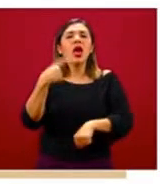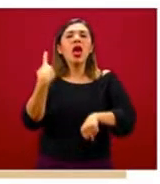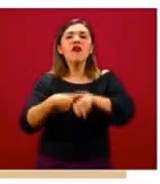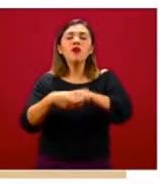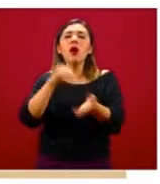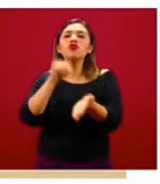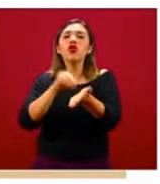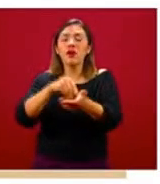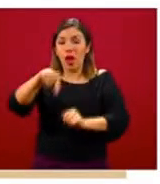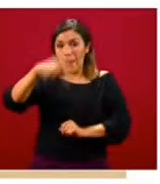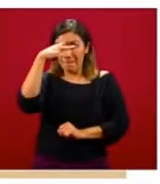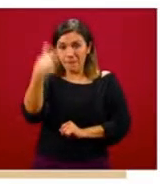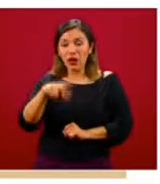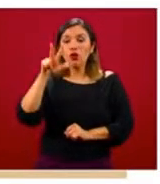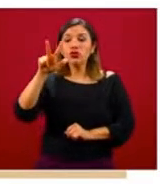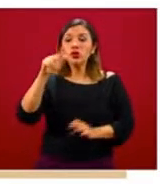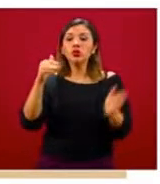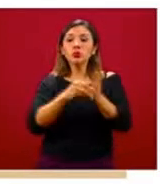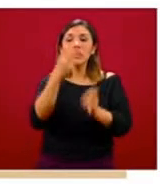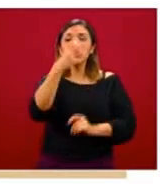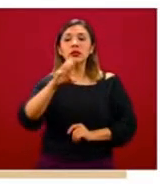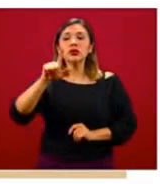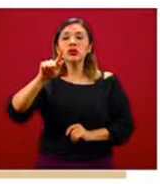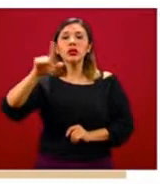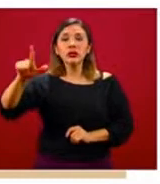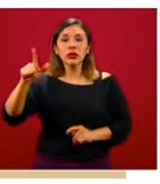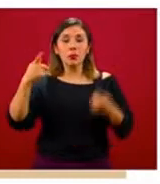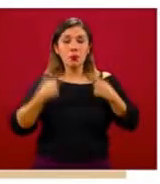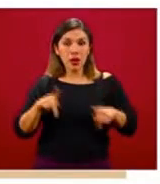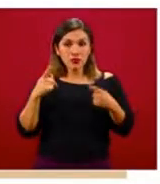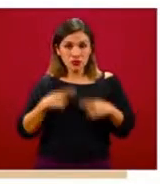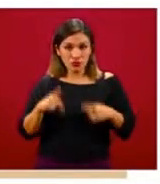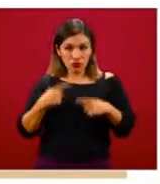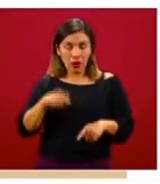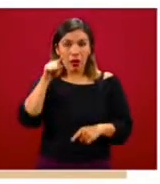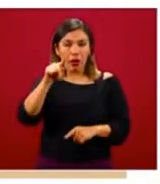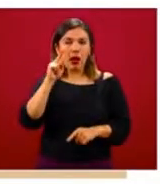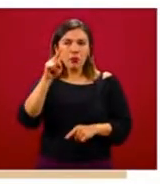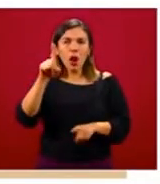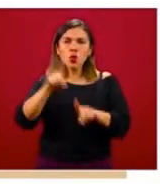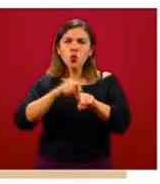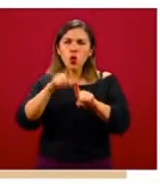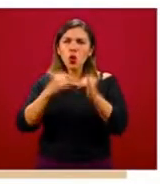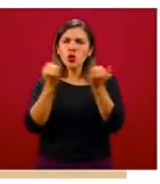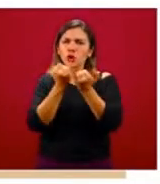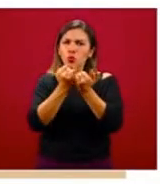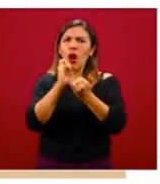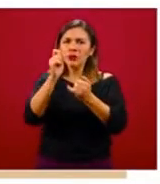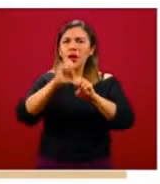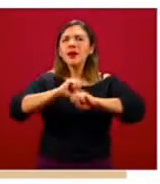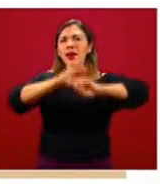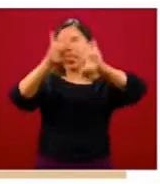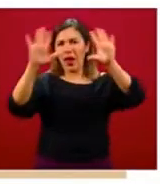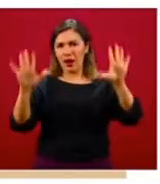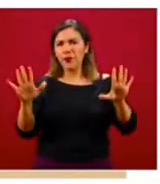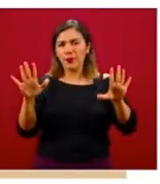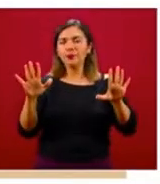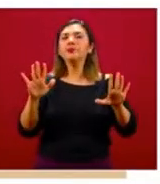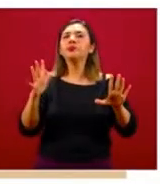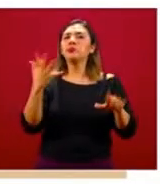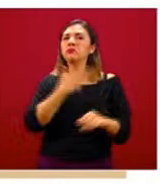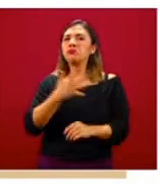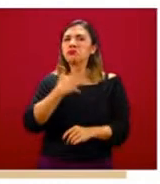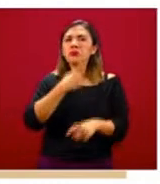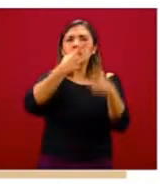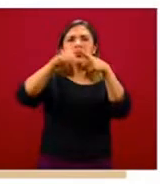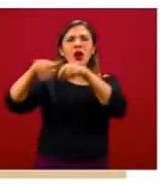epidemia activa en México, the active epidemic in 18.377 Mexico, casos. Aquí ya vemos que los colores 18,377 son más confirmed claros. active Hemos cases. We can tenido